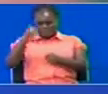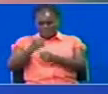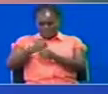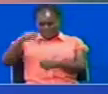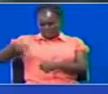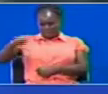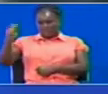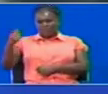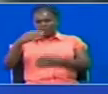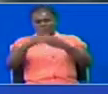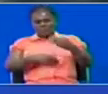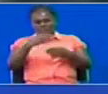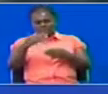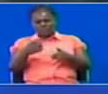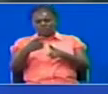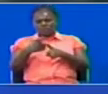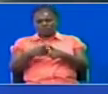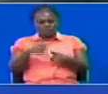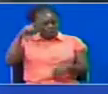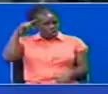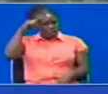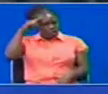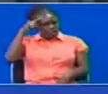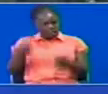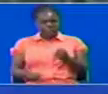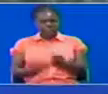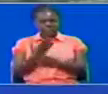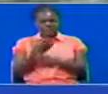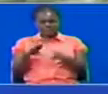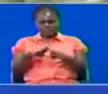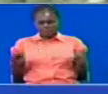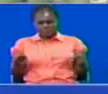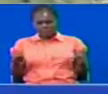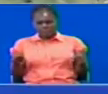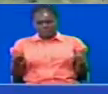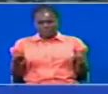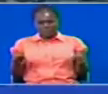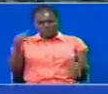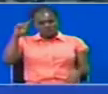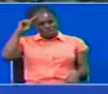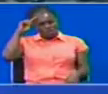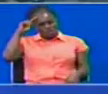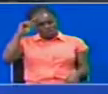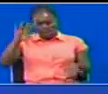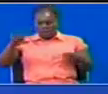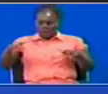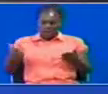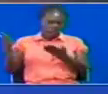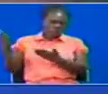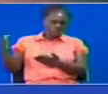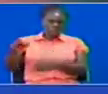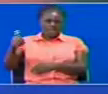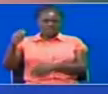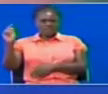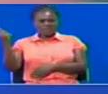The equipment, rudimentary. The innovation, groundbreaking. The fun, elementary. So how does this and other